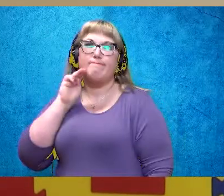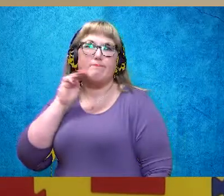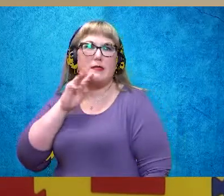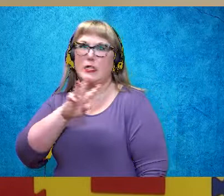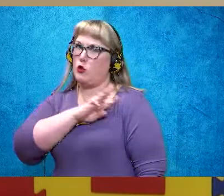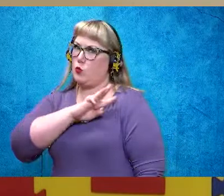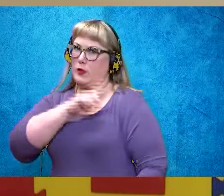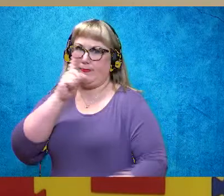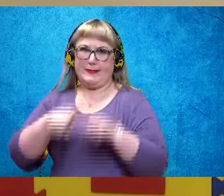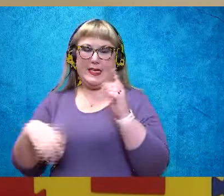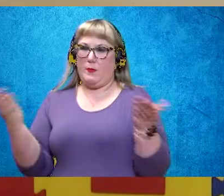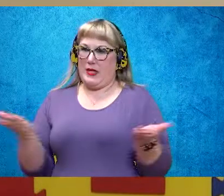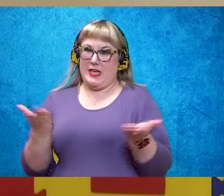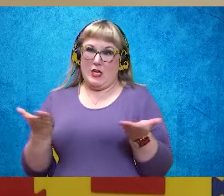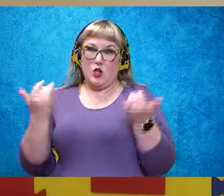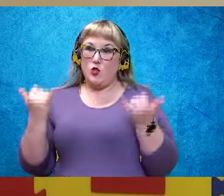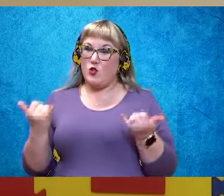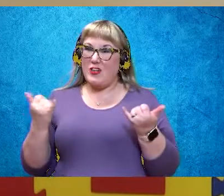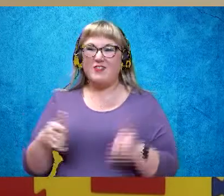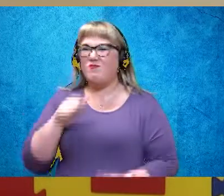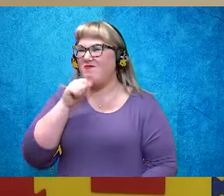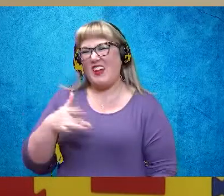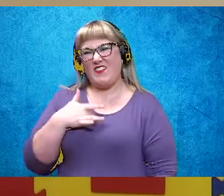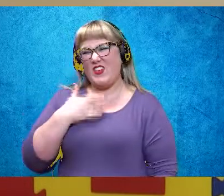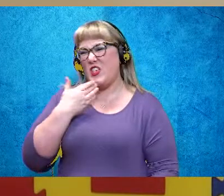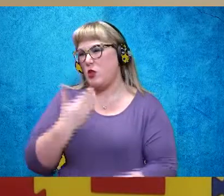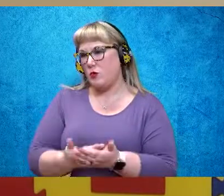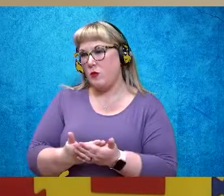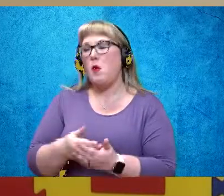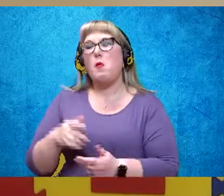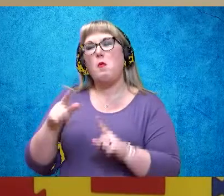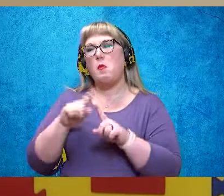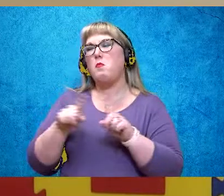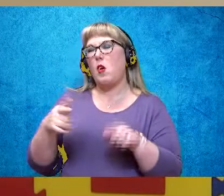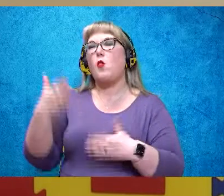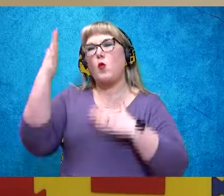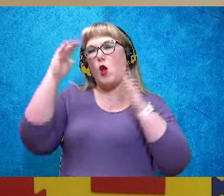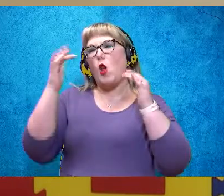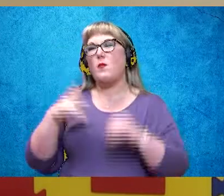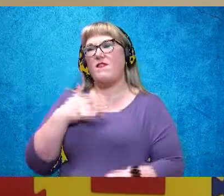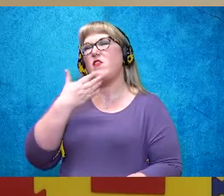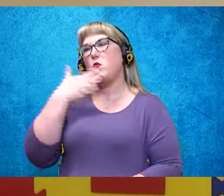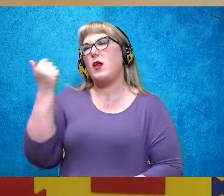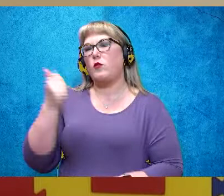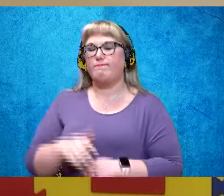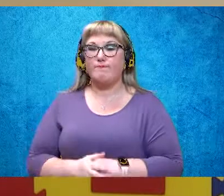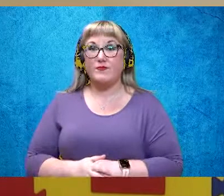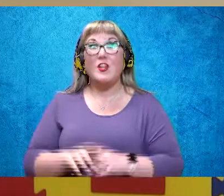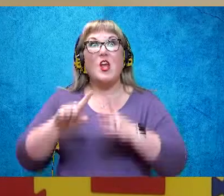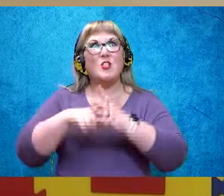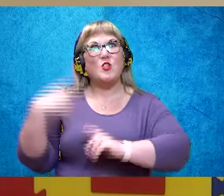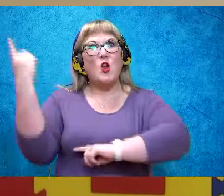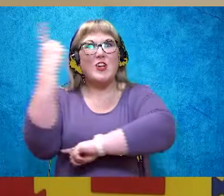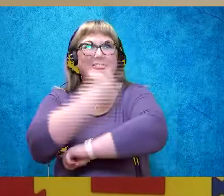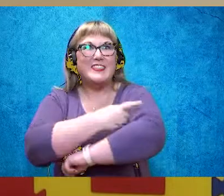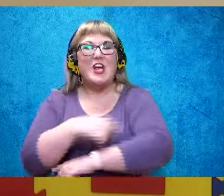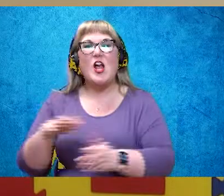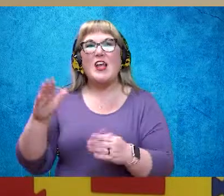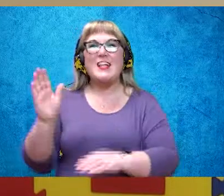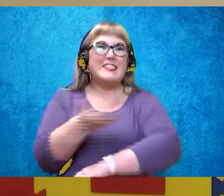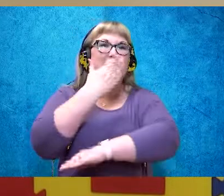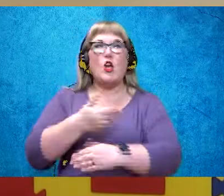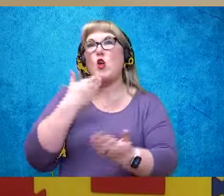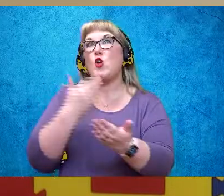here because she's not feeling real well, but we'll wish her well in just a few minutes. So let's start our day by singing our good morning